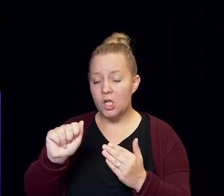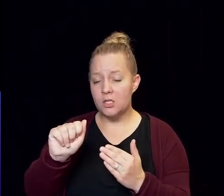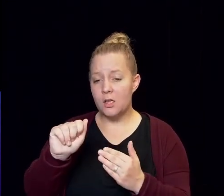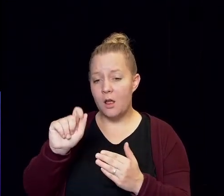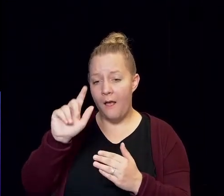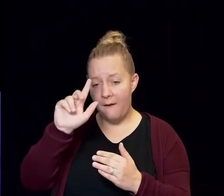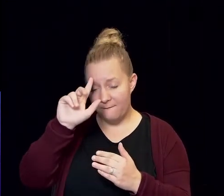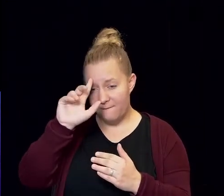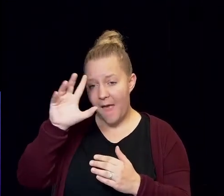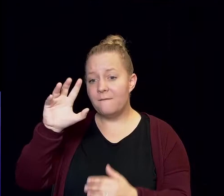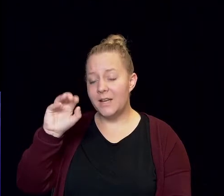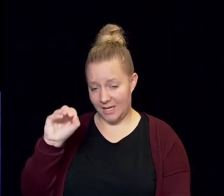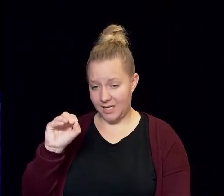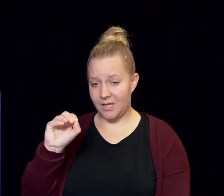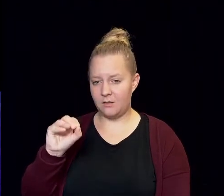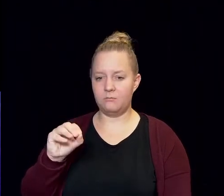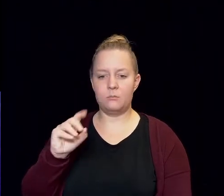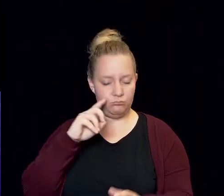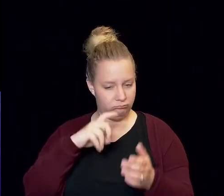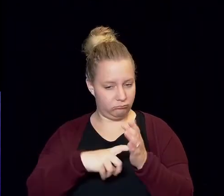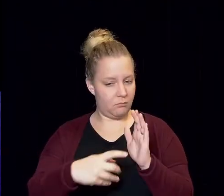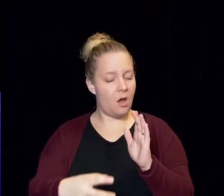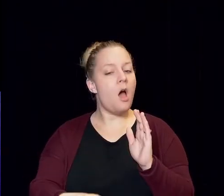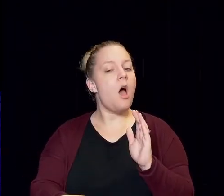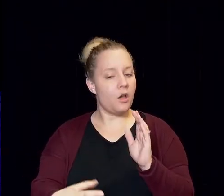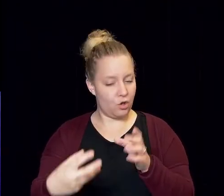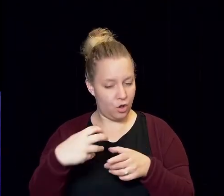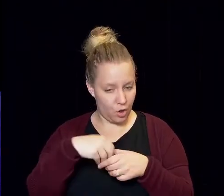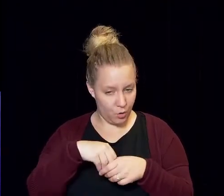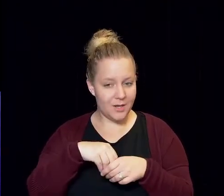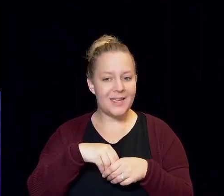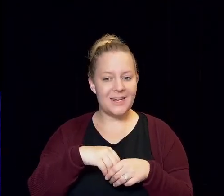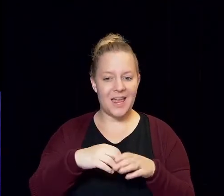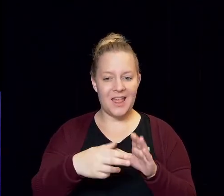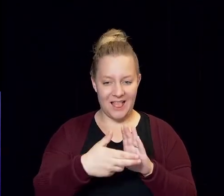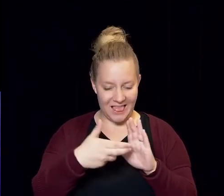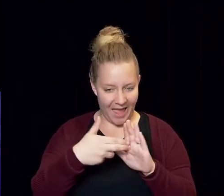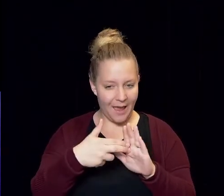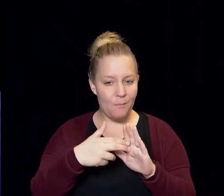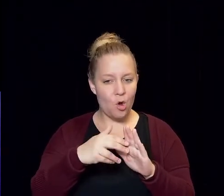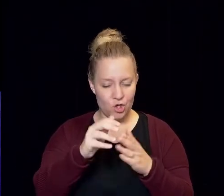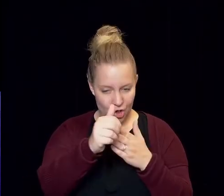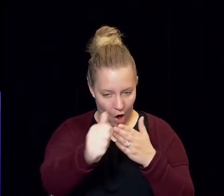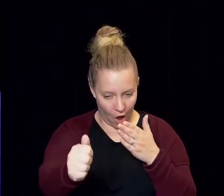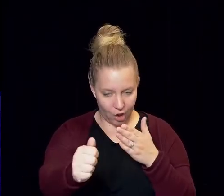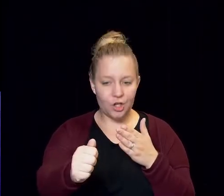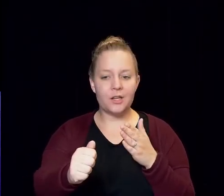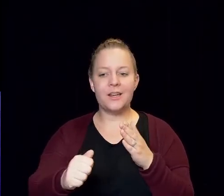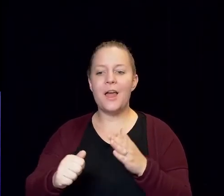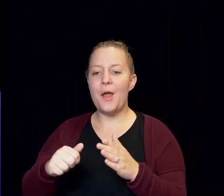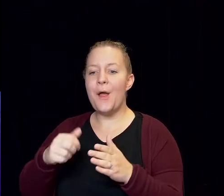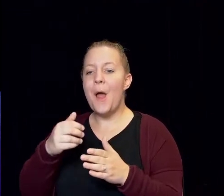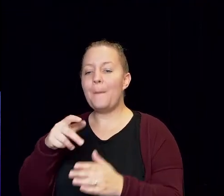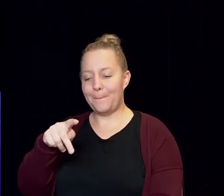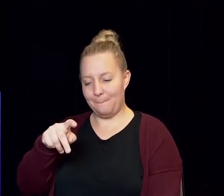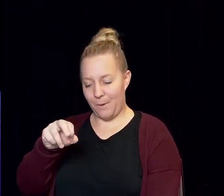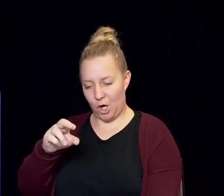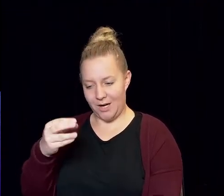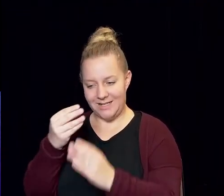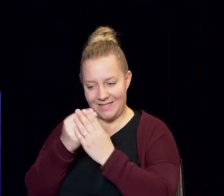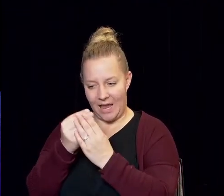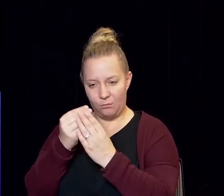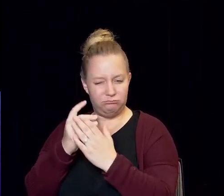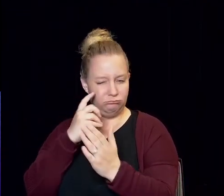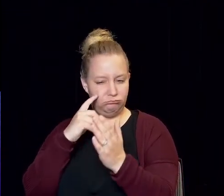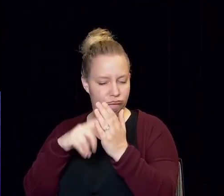$5.50. Notice I included my label there, per sandwich. So notice I also wrote